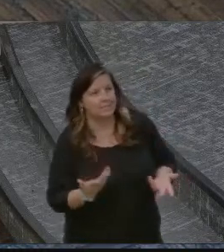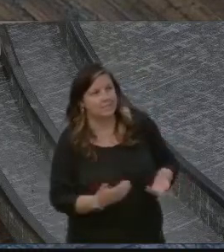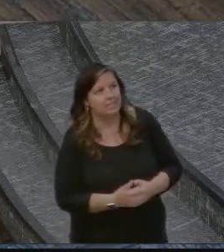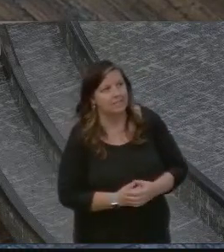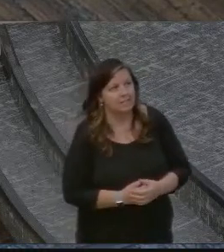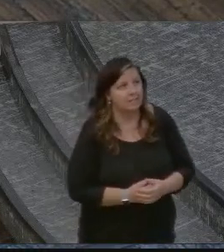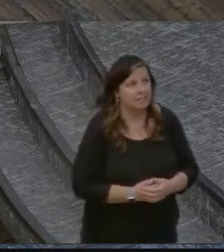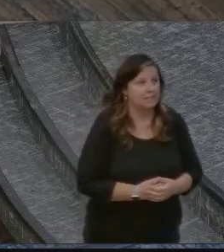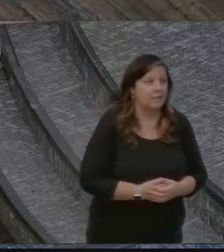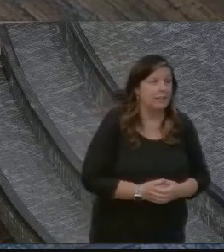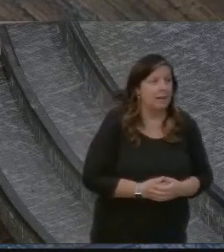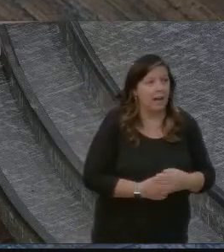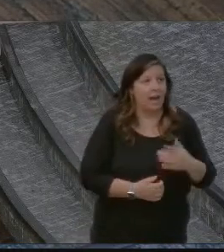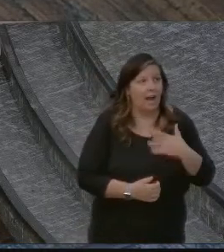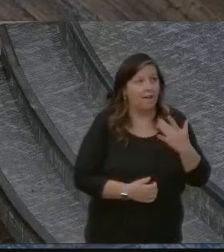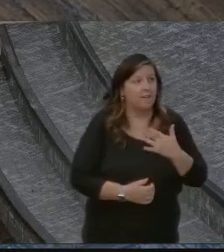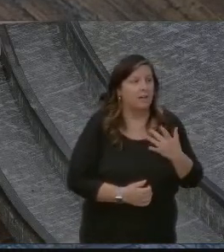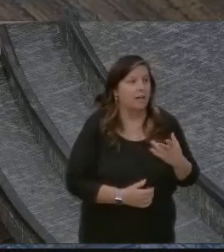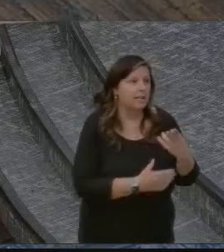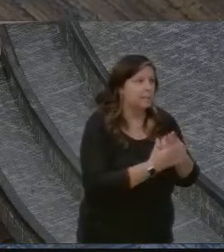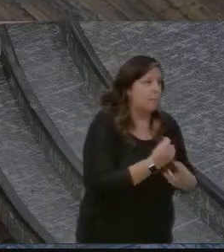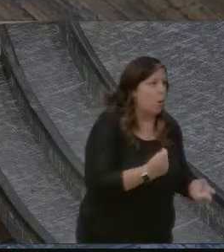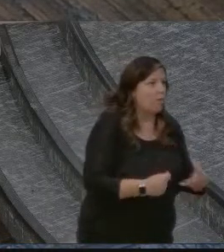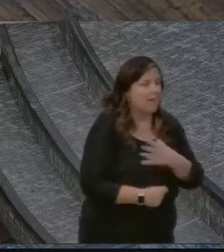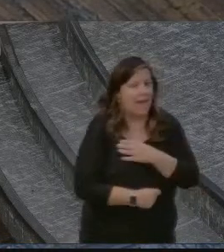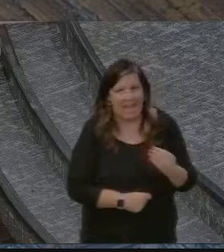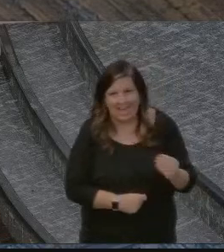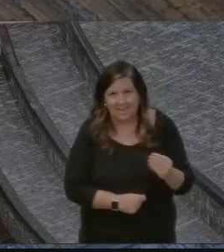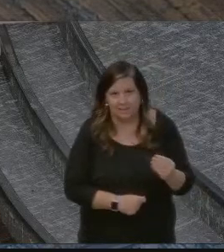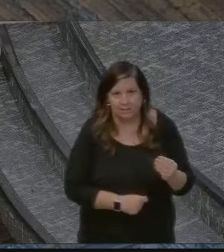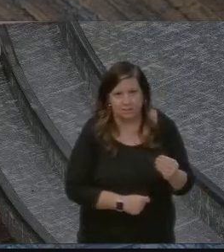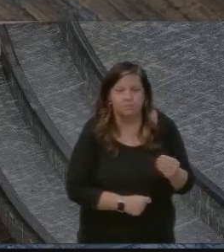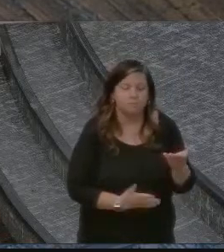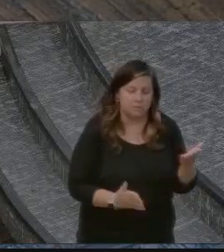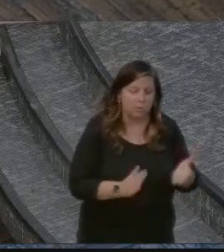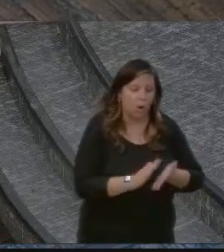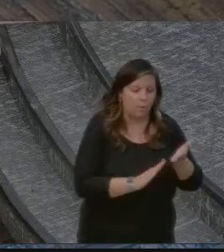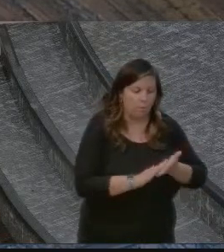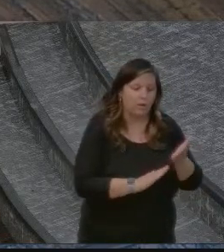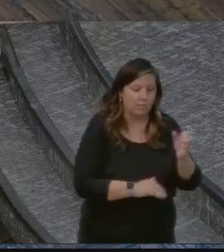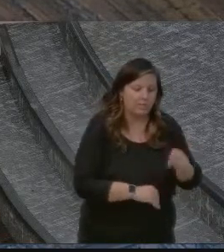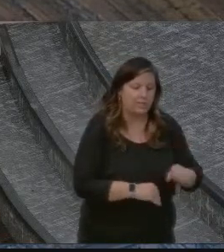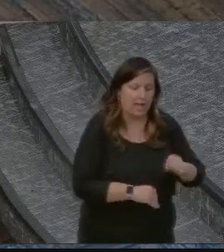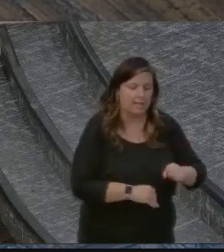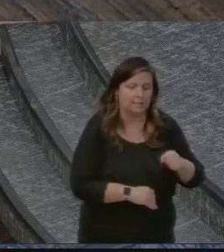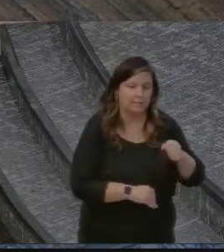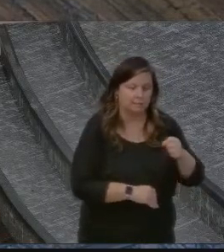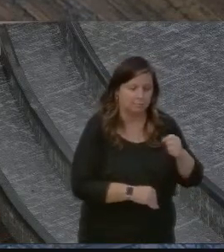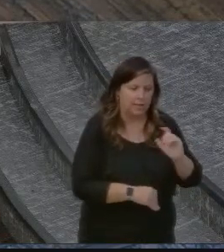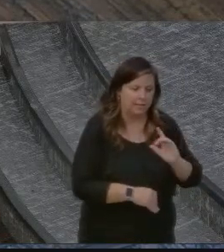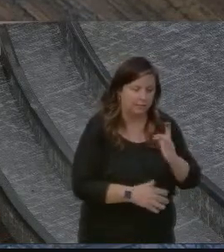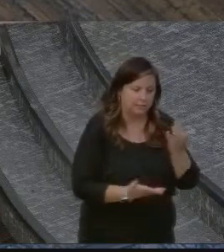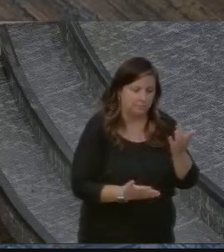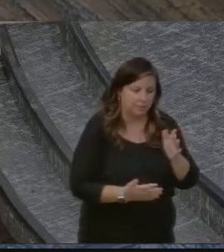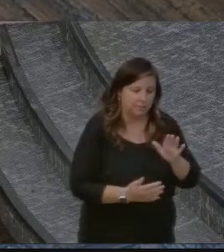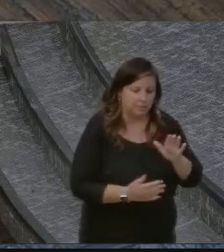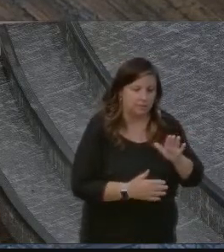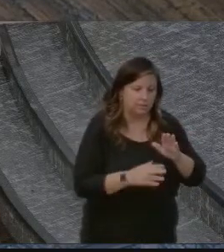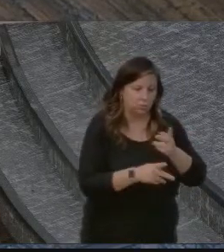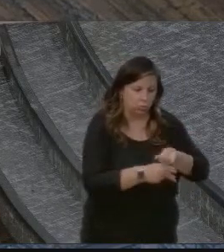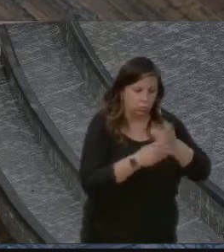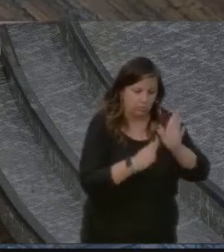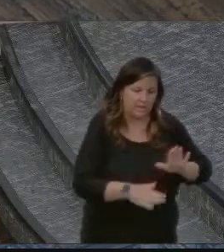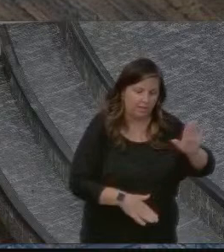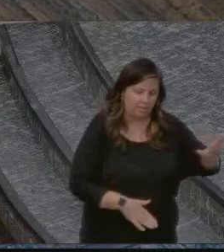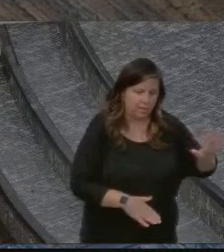both and. Of course, like operationally, that's, whoever is sitting in that seat. But as it relates to us,